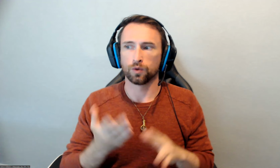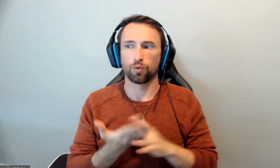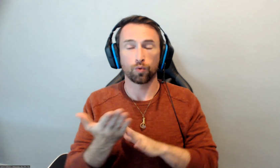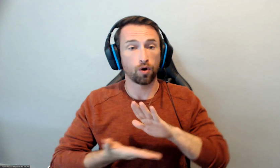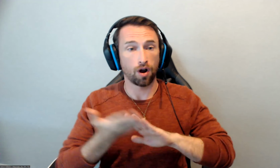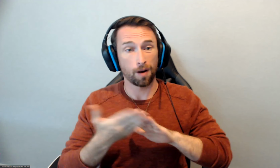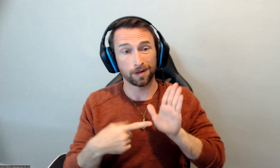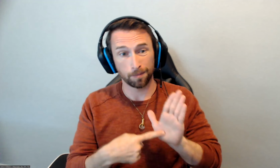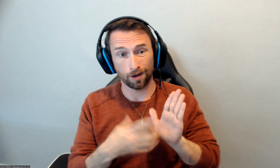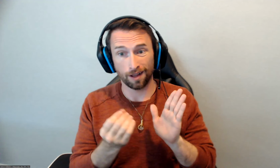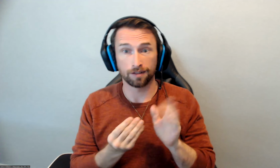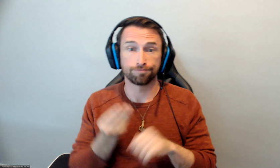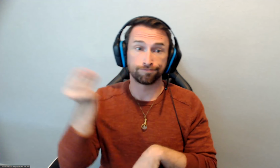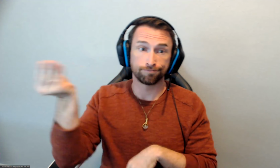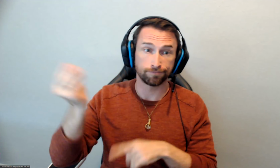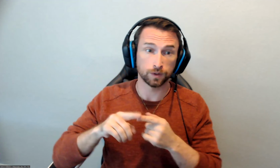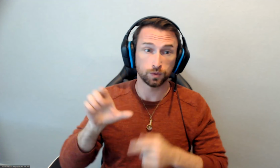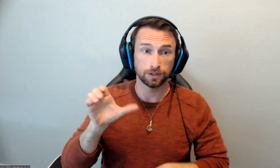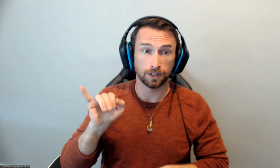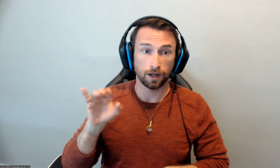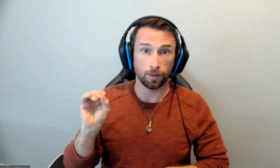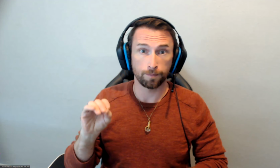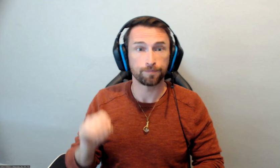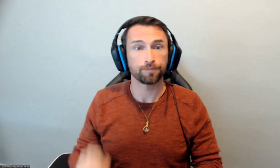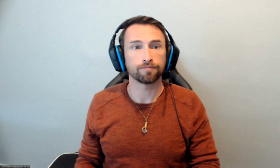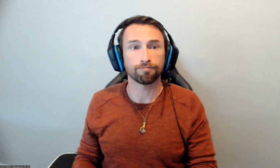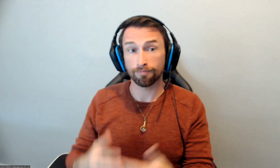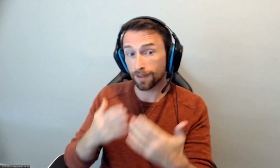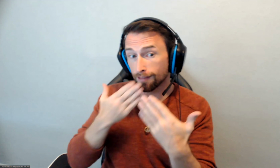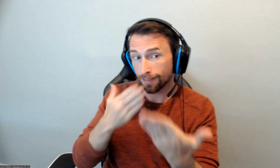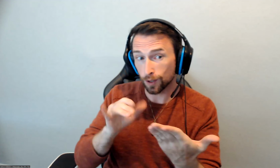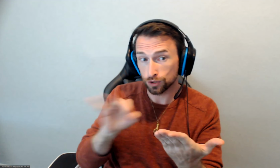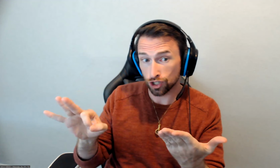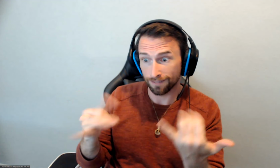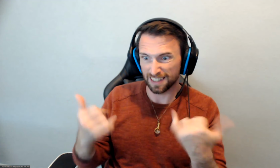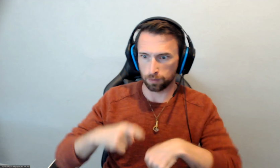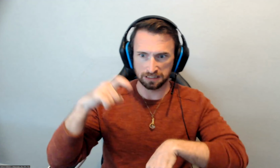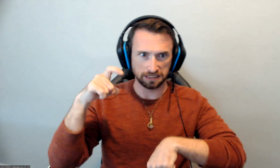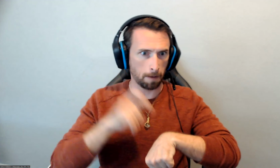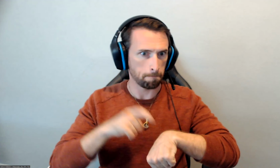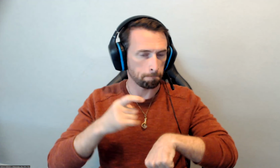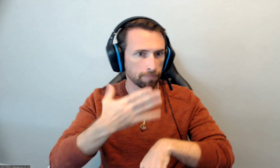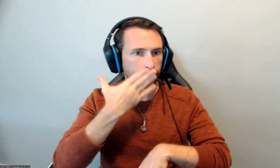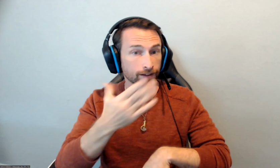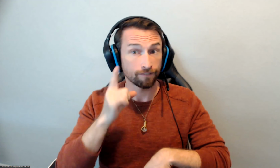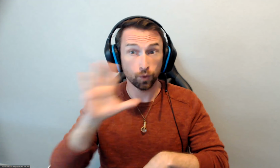the CIO. All right, well, thank you, Jeff. Everyone, we're right at time. Thank you for your